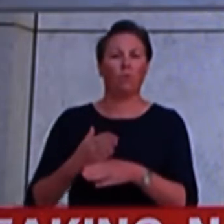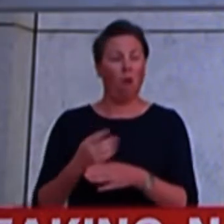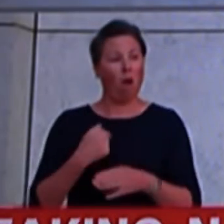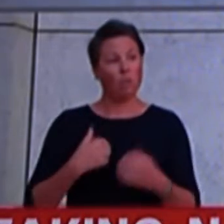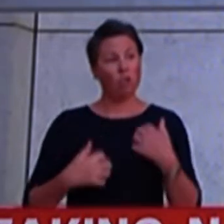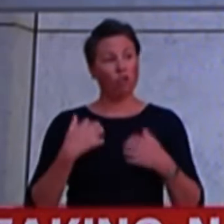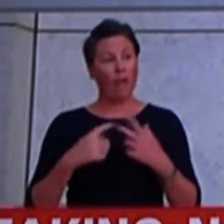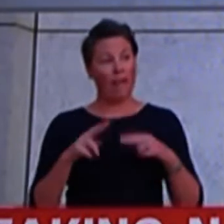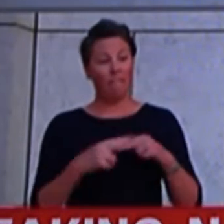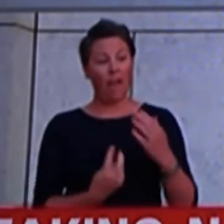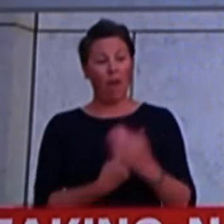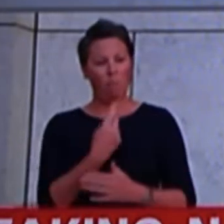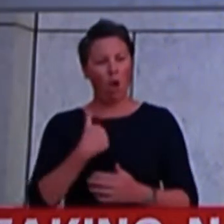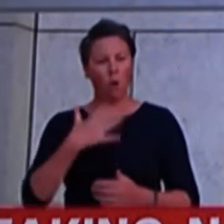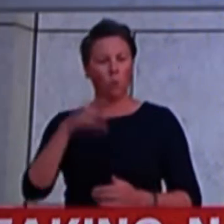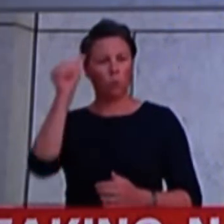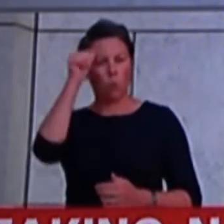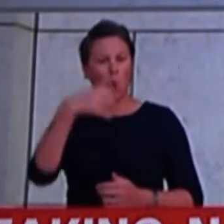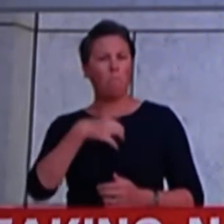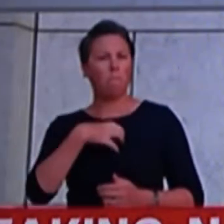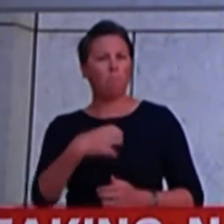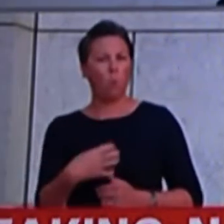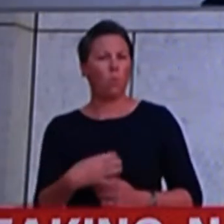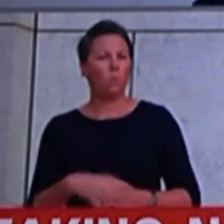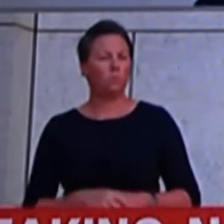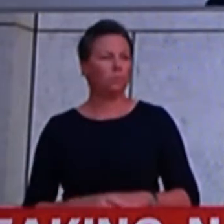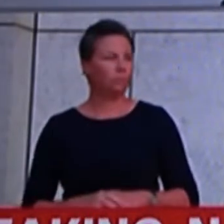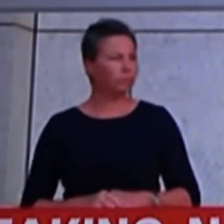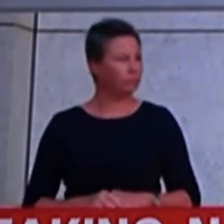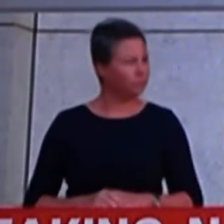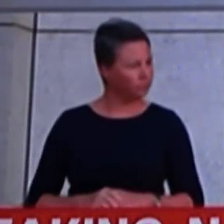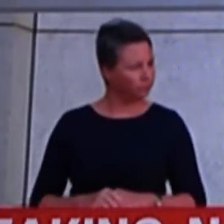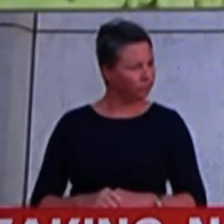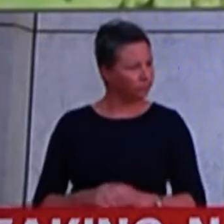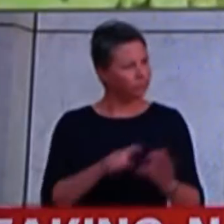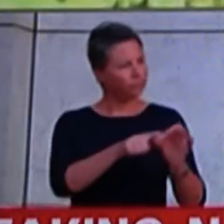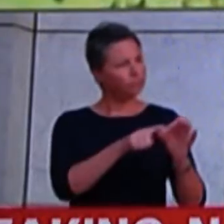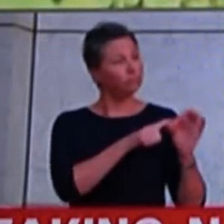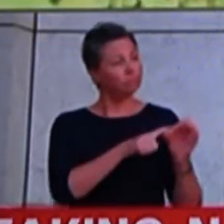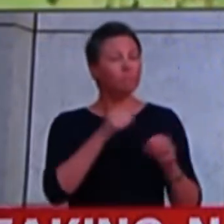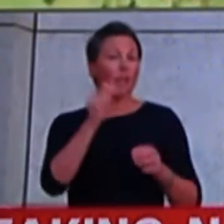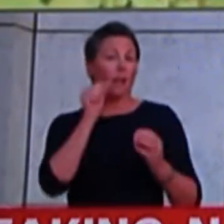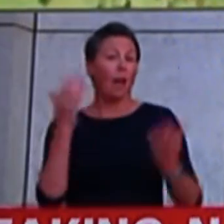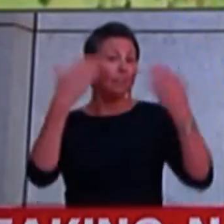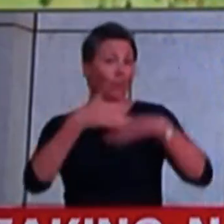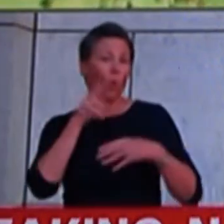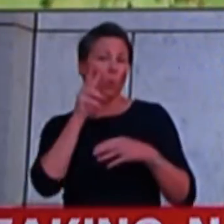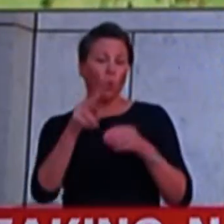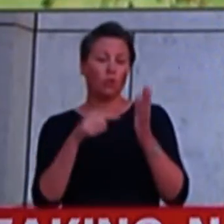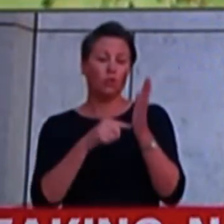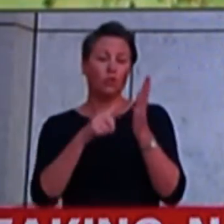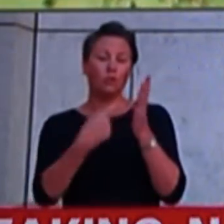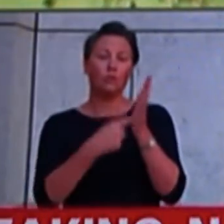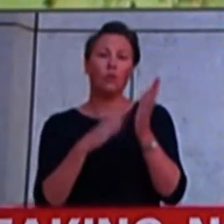that, and it's something that I'd be happy to raise and have followed through on. Did you catch Malcolm Turnbull's interview last night, and what do you think about